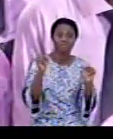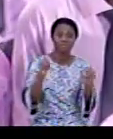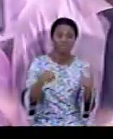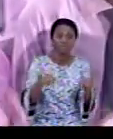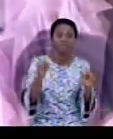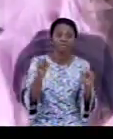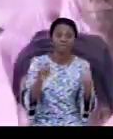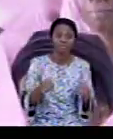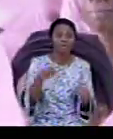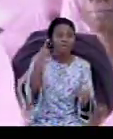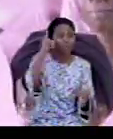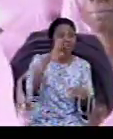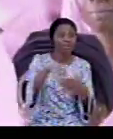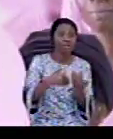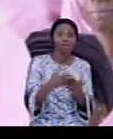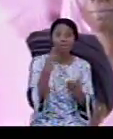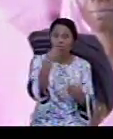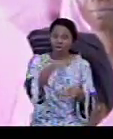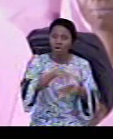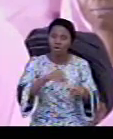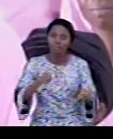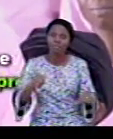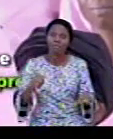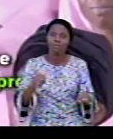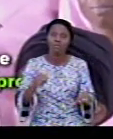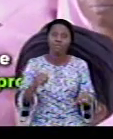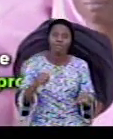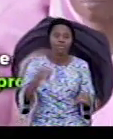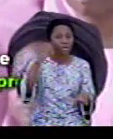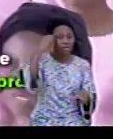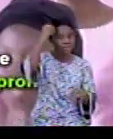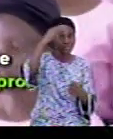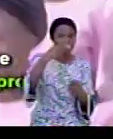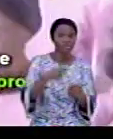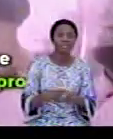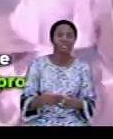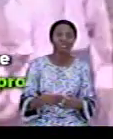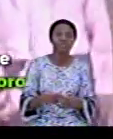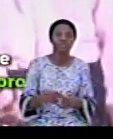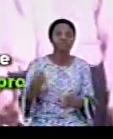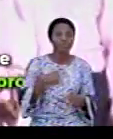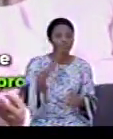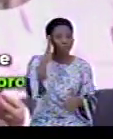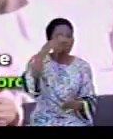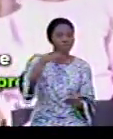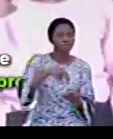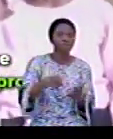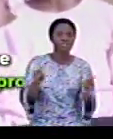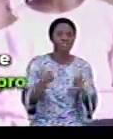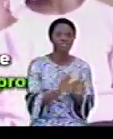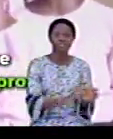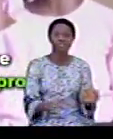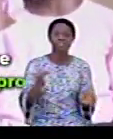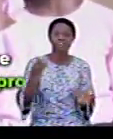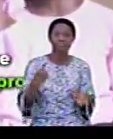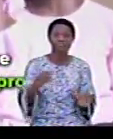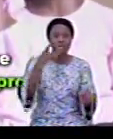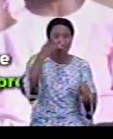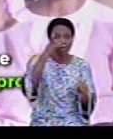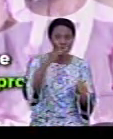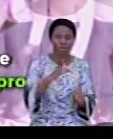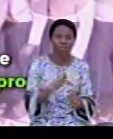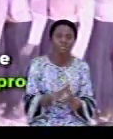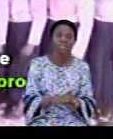possible. All who call upon his name, we will stand. We will stand as children of